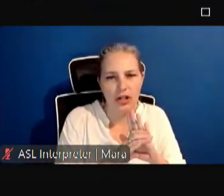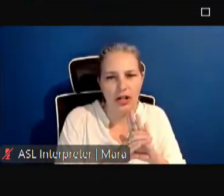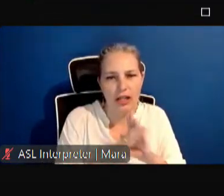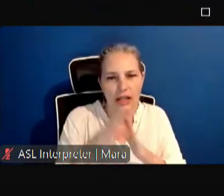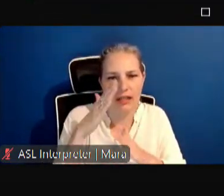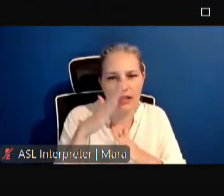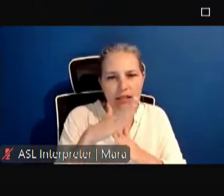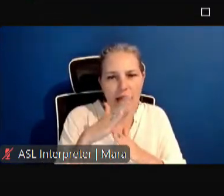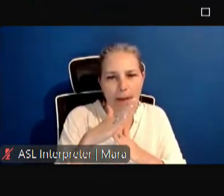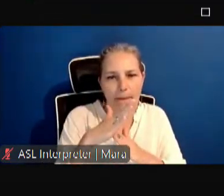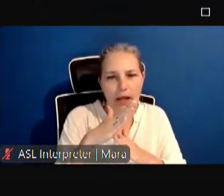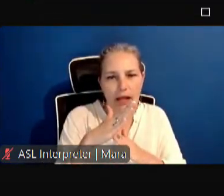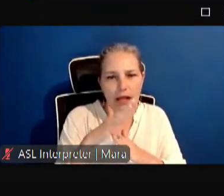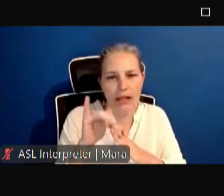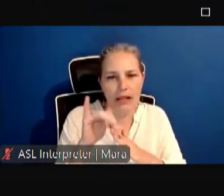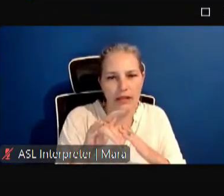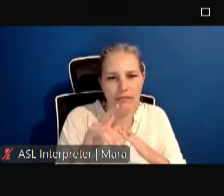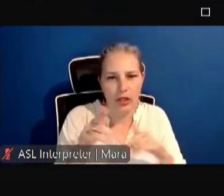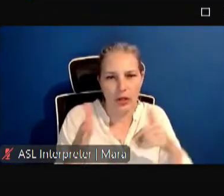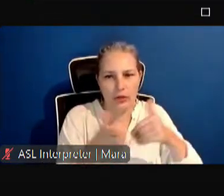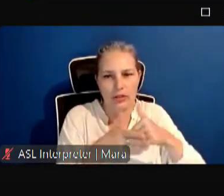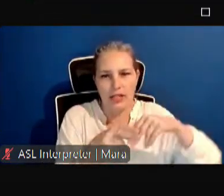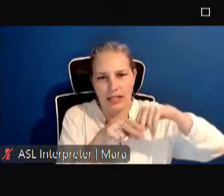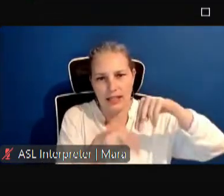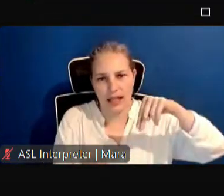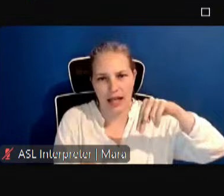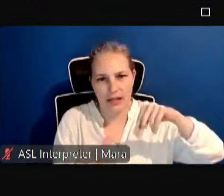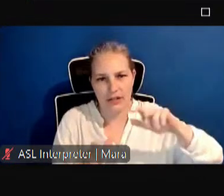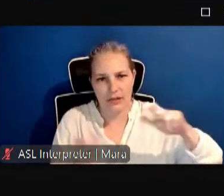slide, there's a large sign. It's advertising